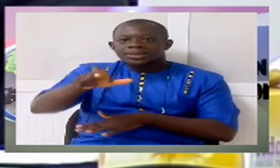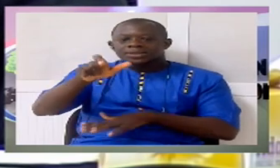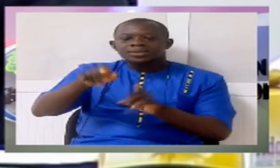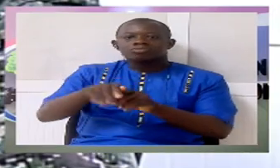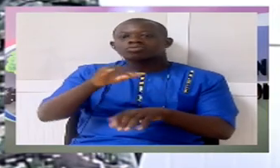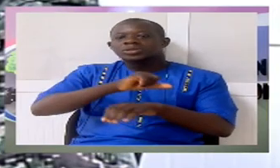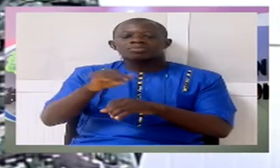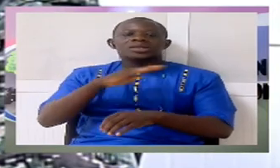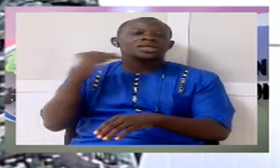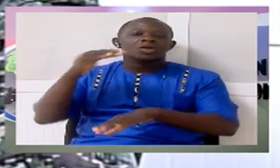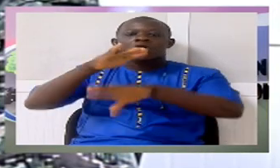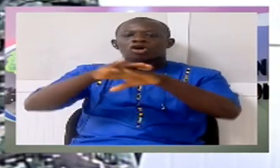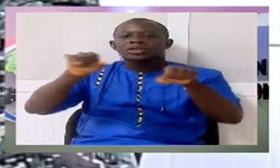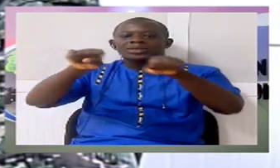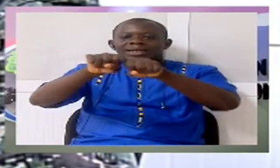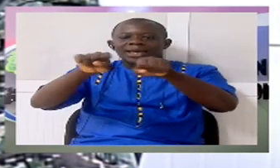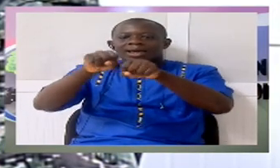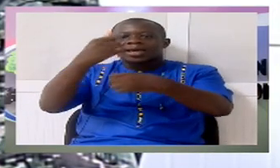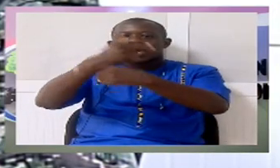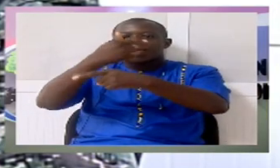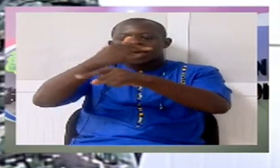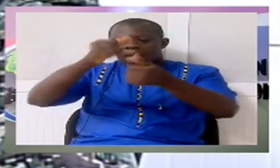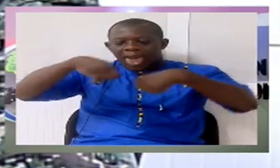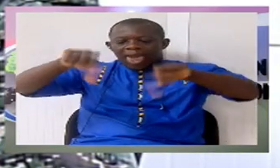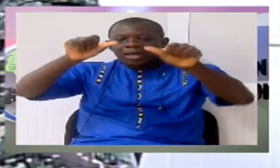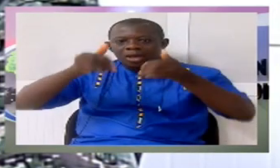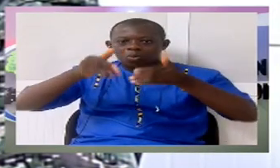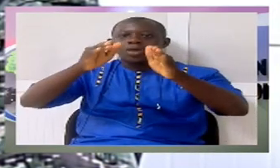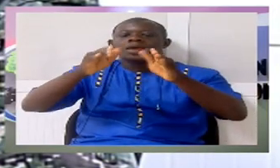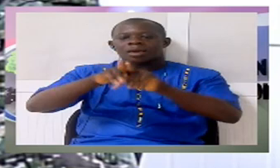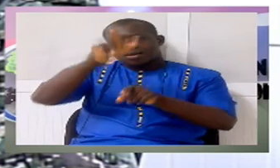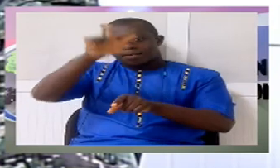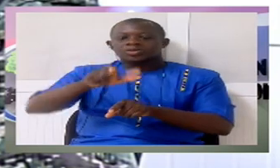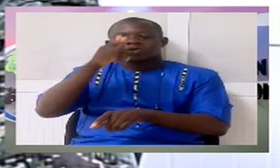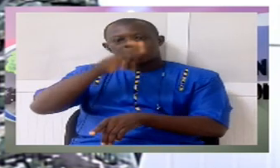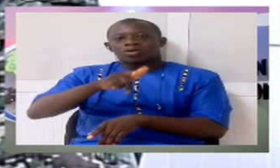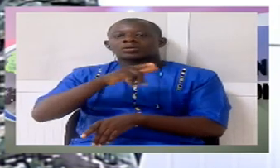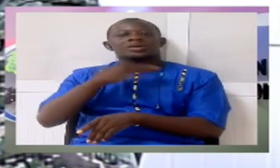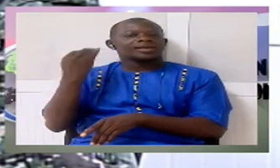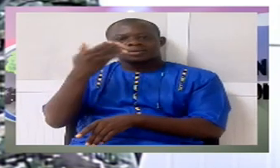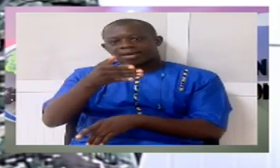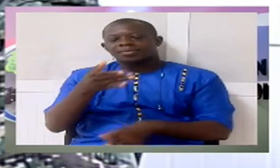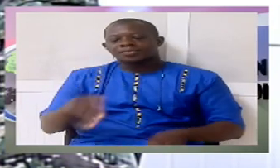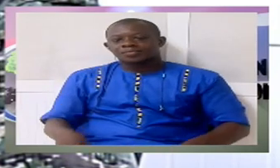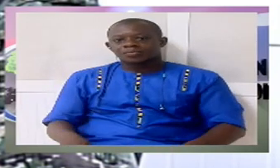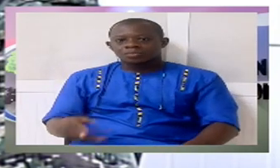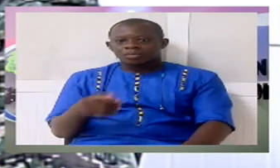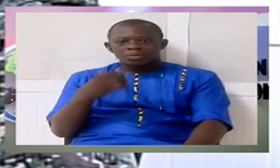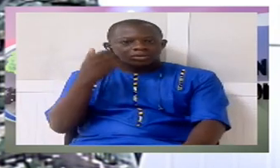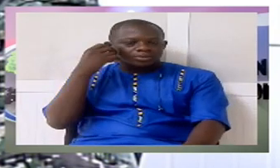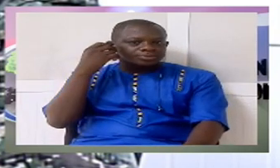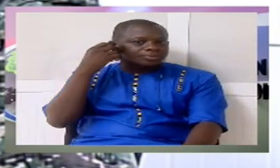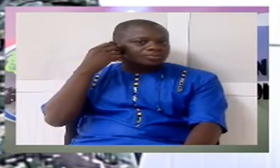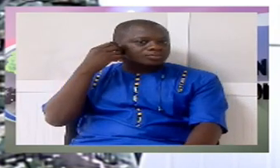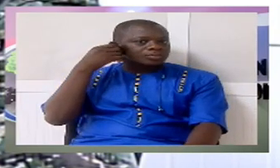Highway. Te ci anam yoyu ni ngeen daan jëfé seen liggéey sa yu nek lolu motax sax be Yaya Jammeh bu mdon